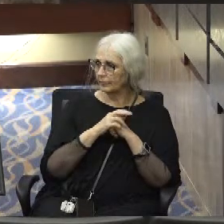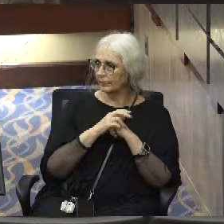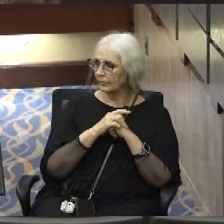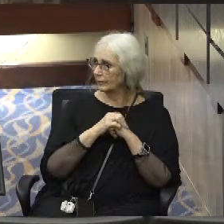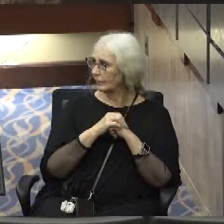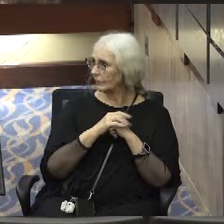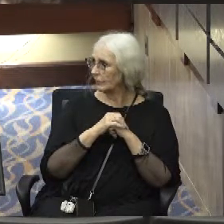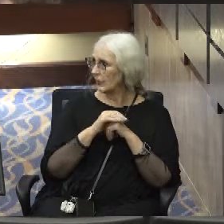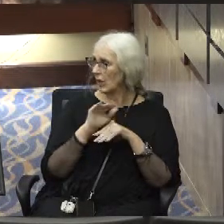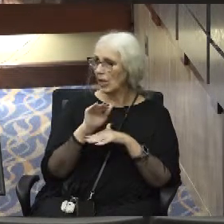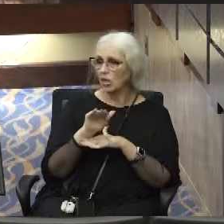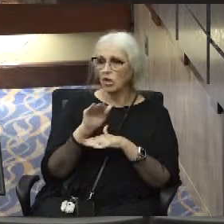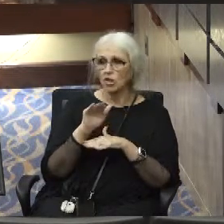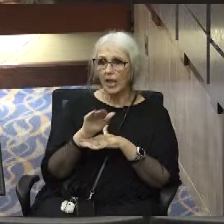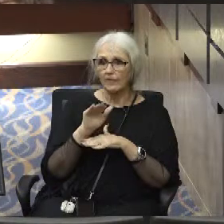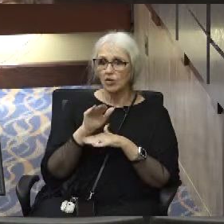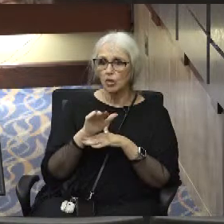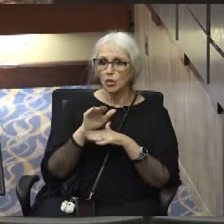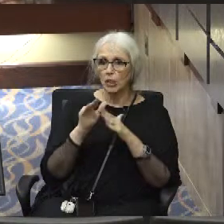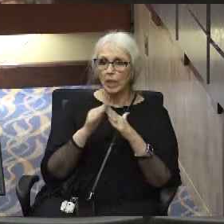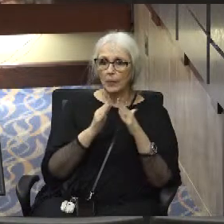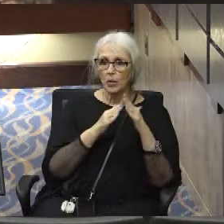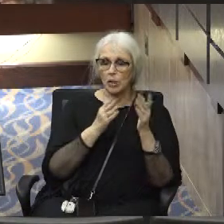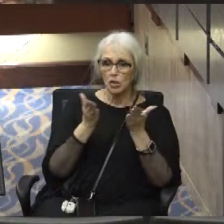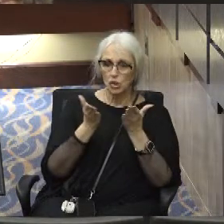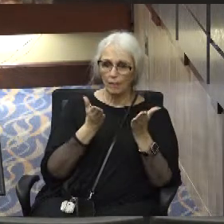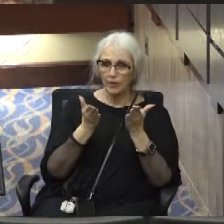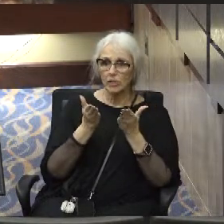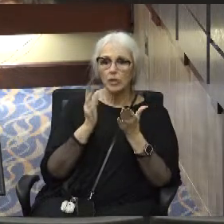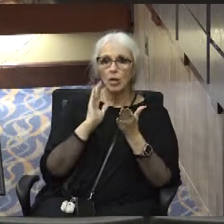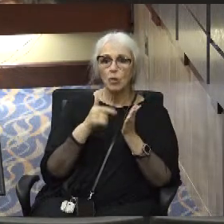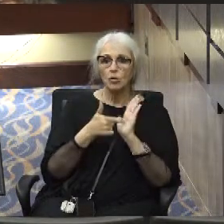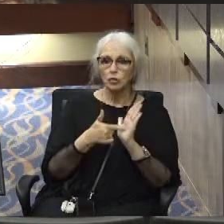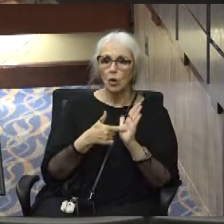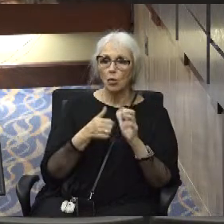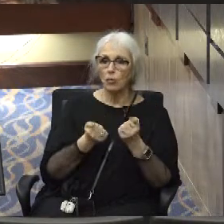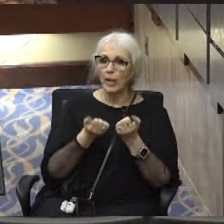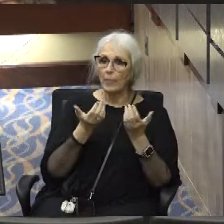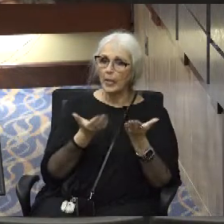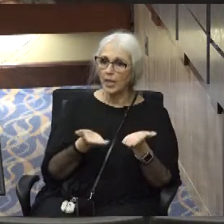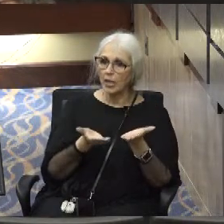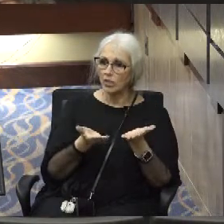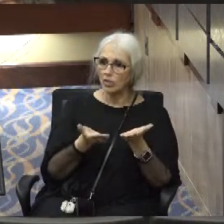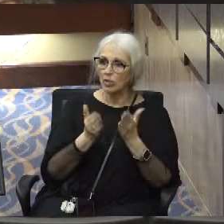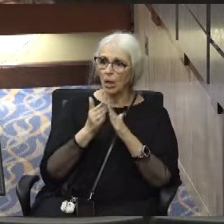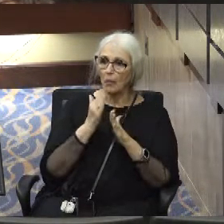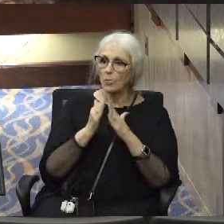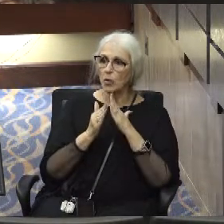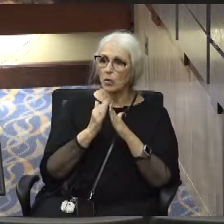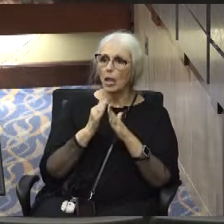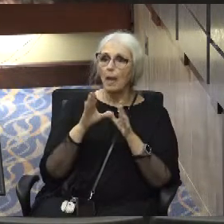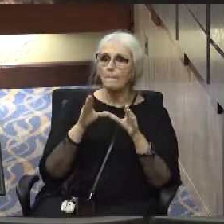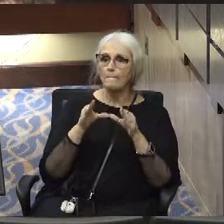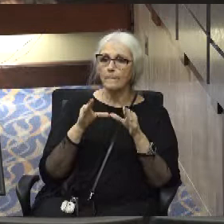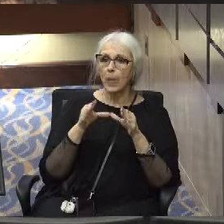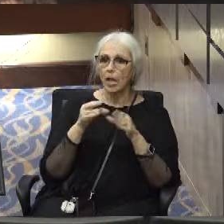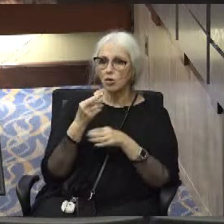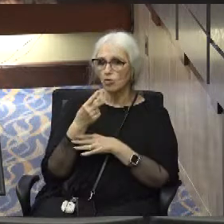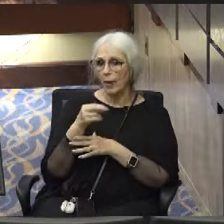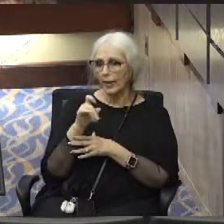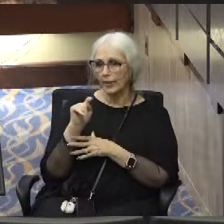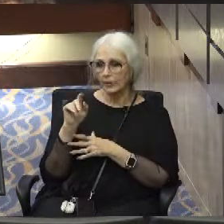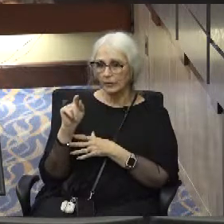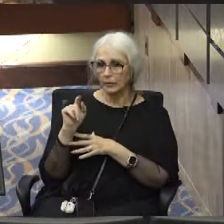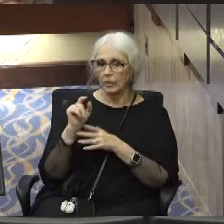Okay, this afternoon, Galen Price, Director of Community Services, will be presenting the recommendations for the Community Development Block Grant and Home Investment